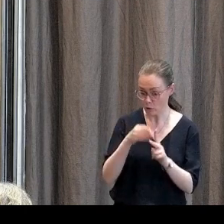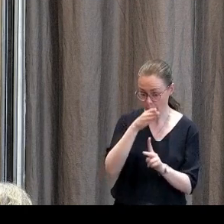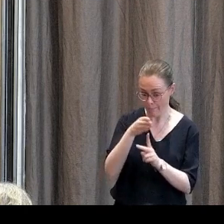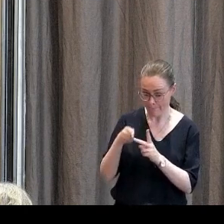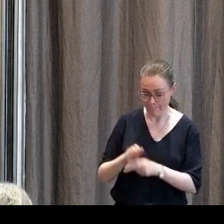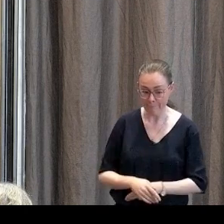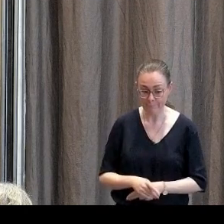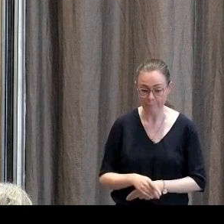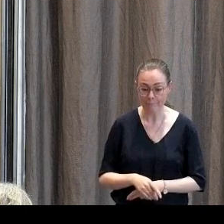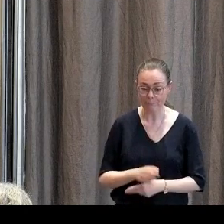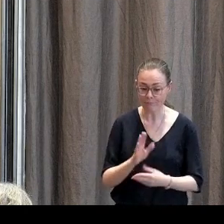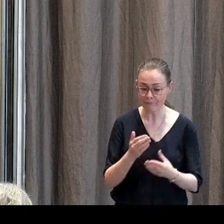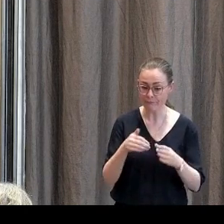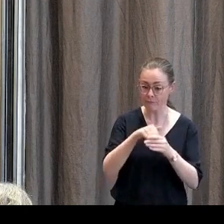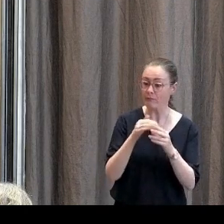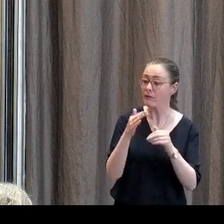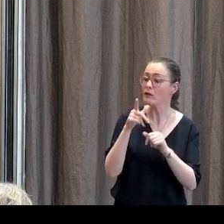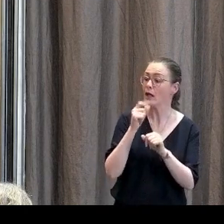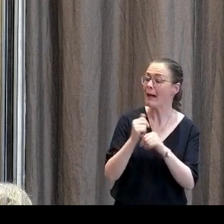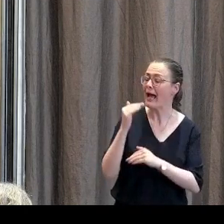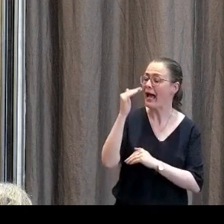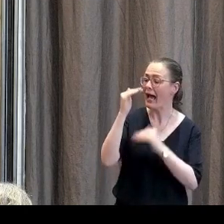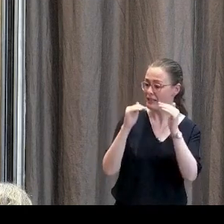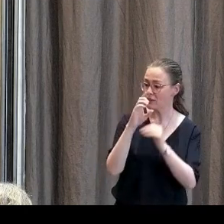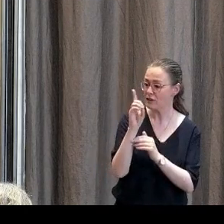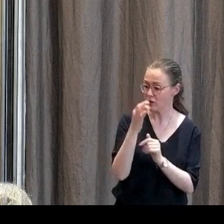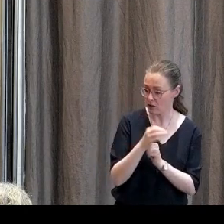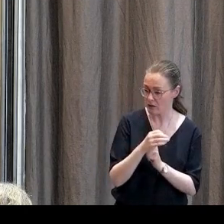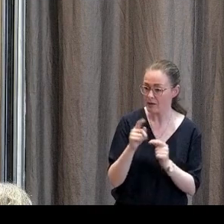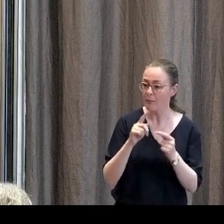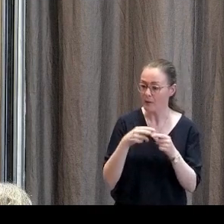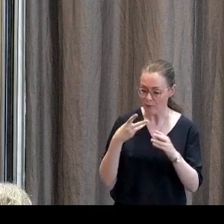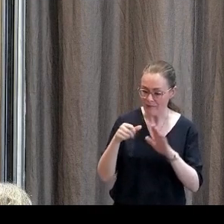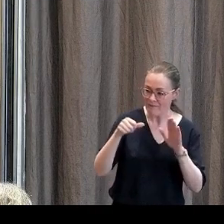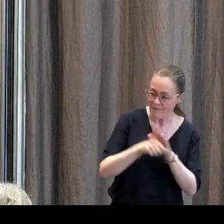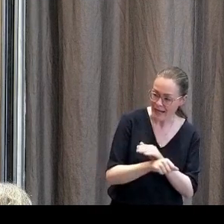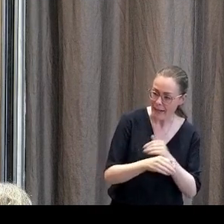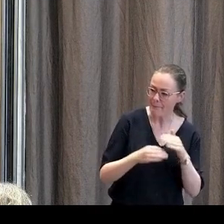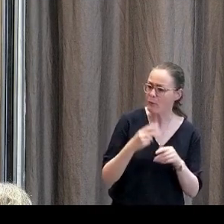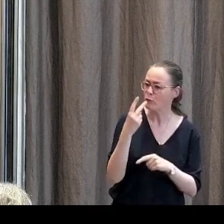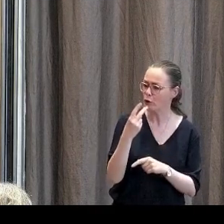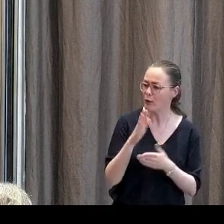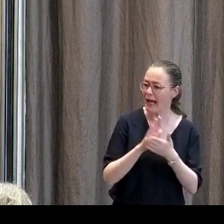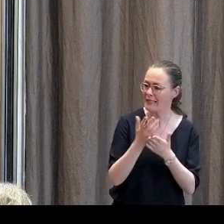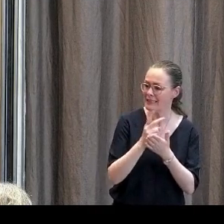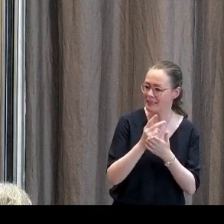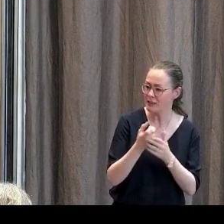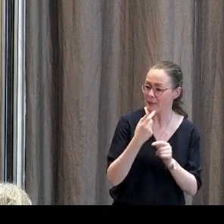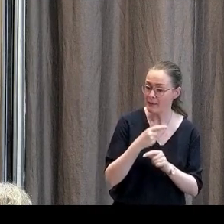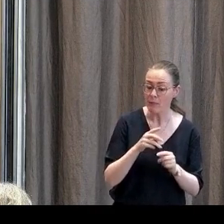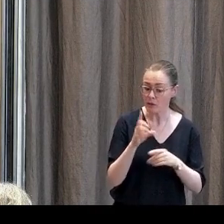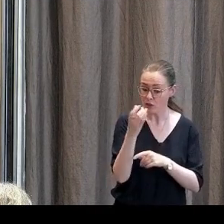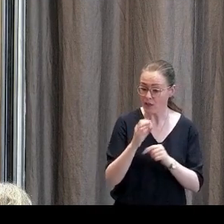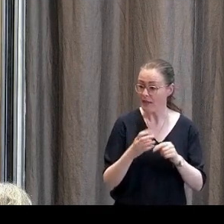These are our inclusion criteria. So these are adult dogs that have failed at least 2 anti-seizure medicines that were all having about 4 seizures